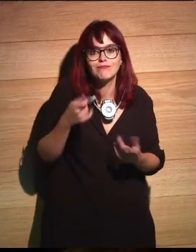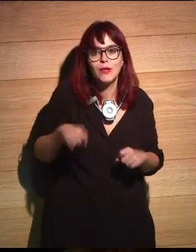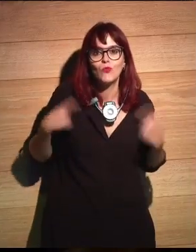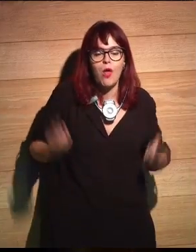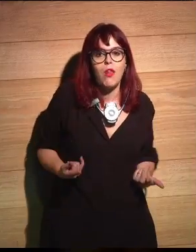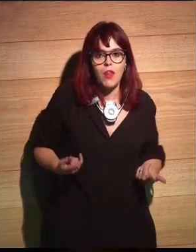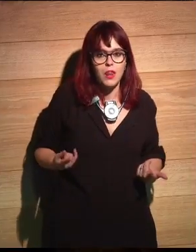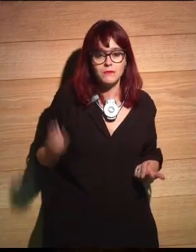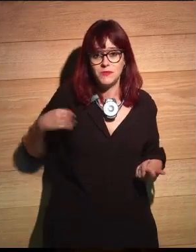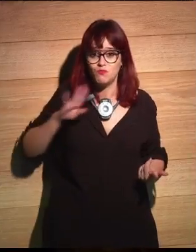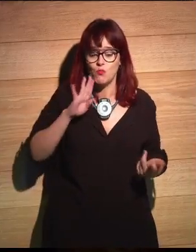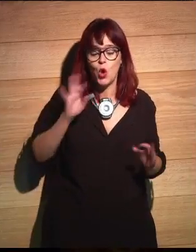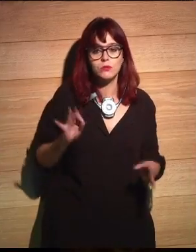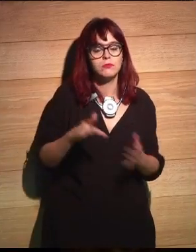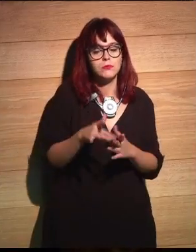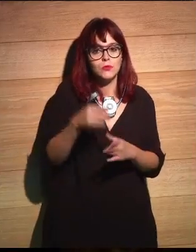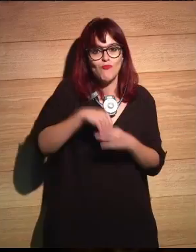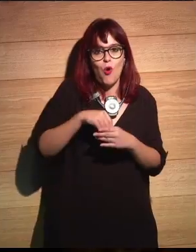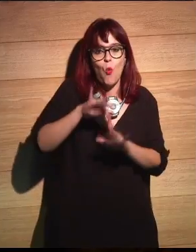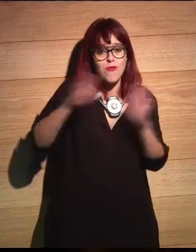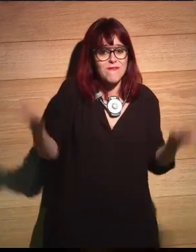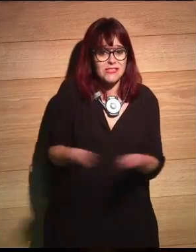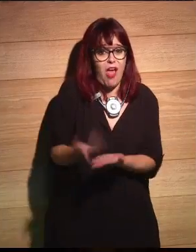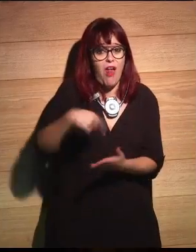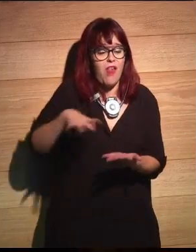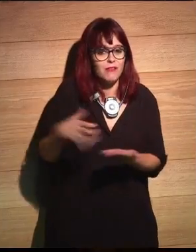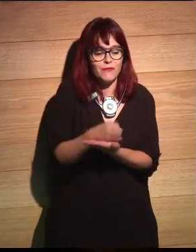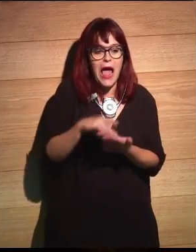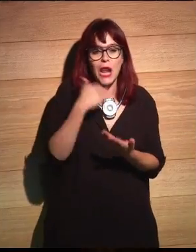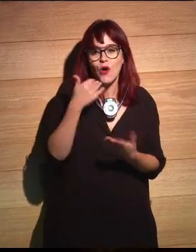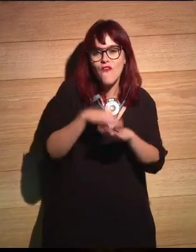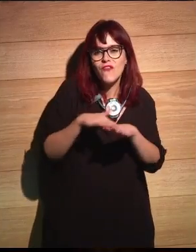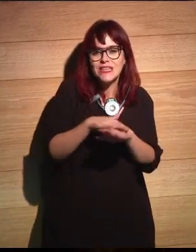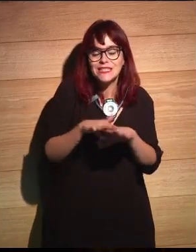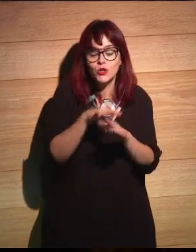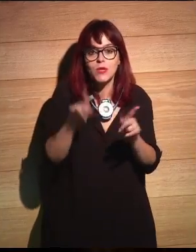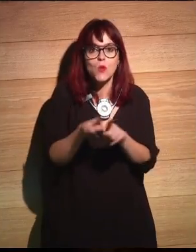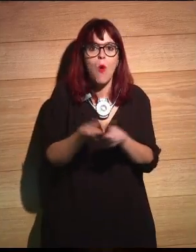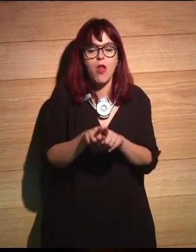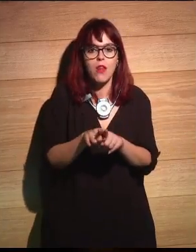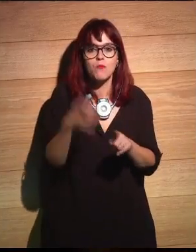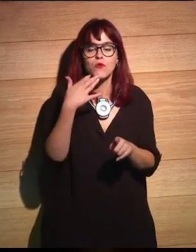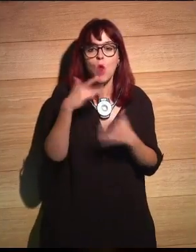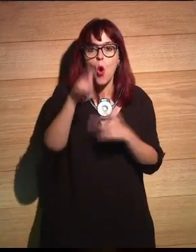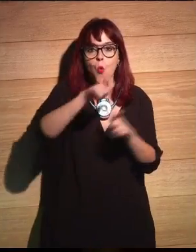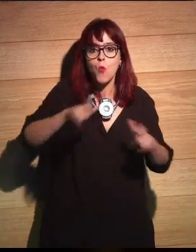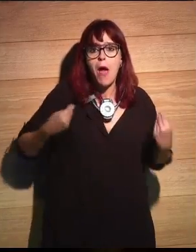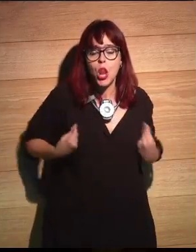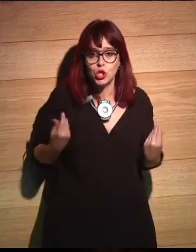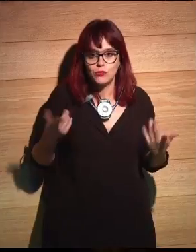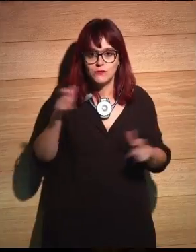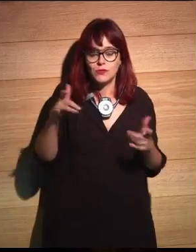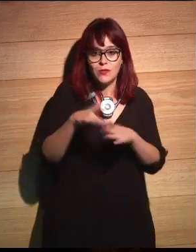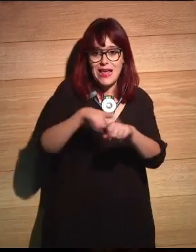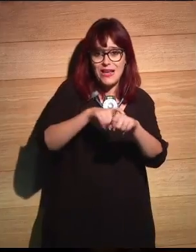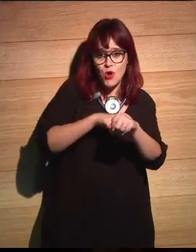things, has something that is proper to it, that is its universality. There's something essential to literature,